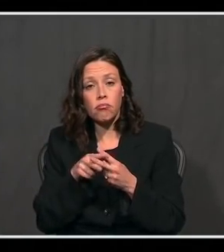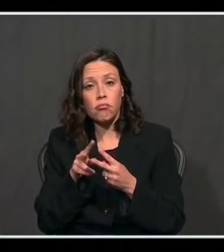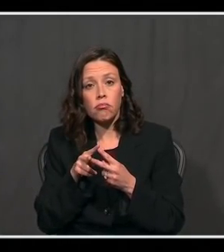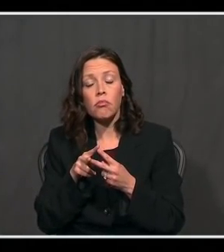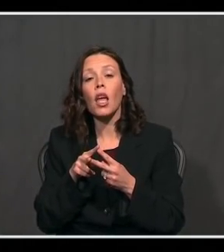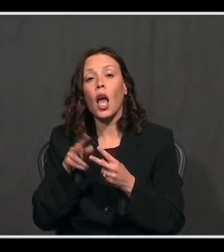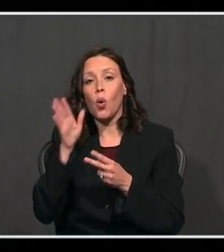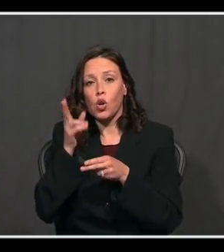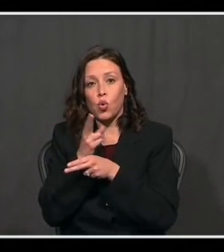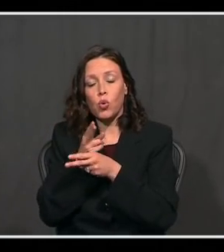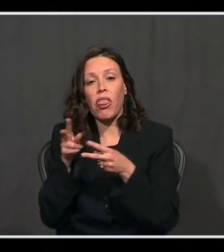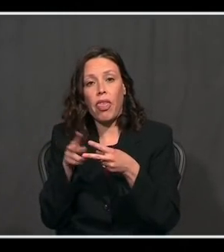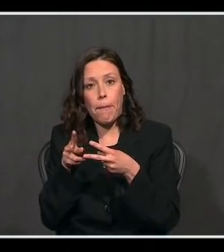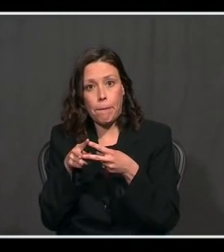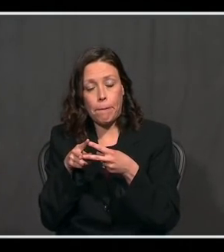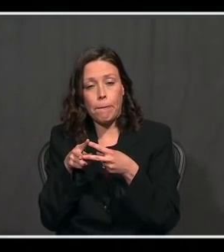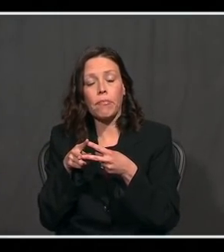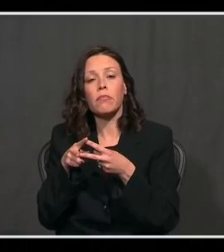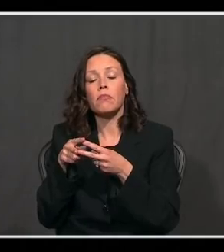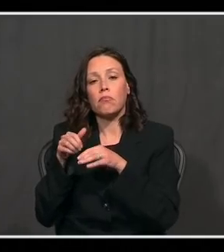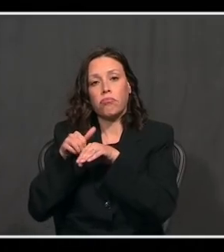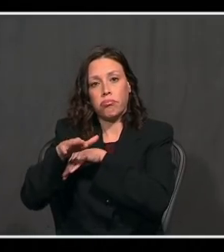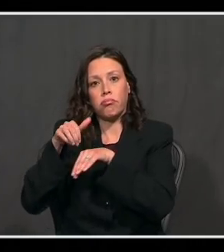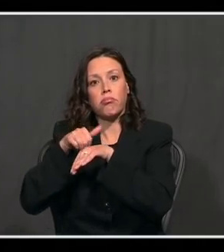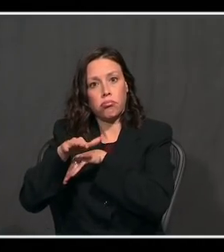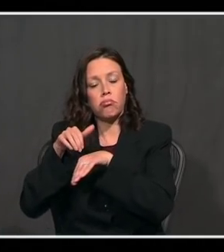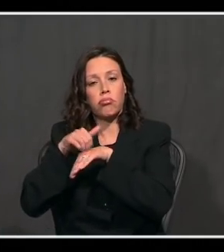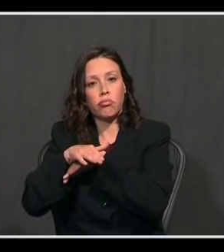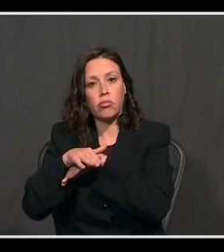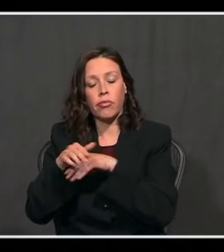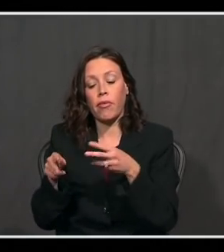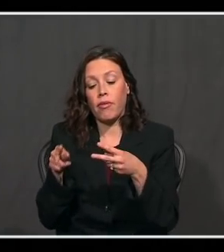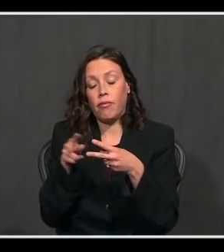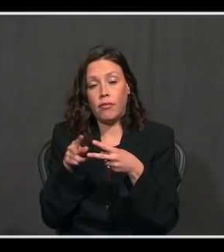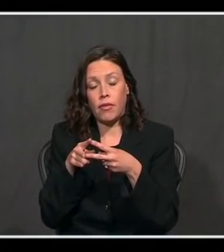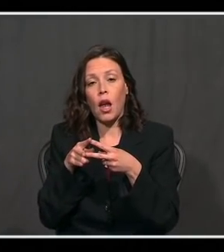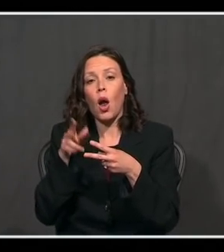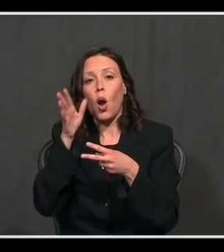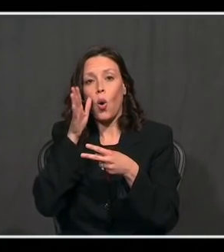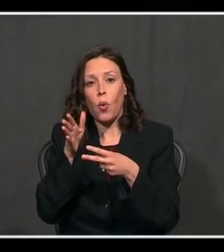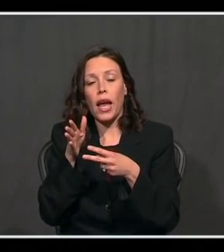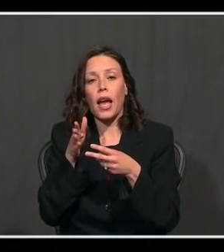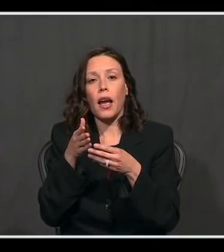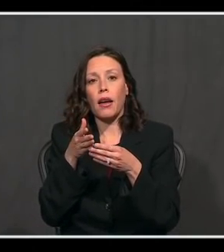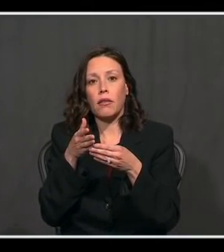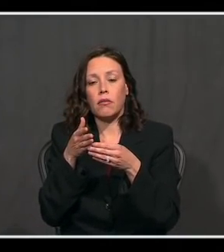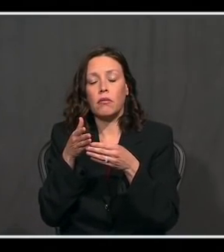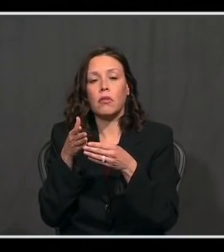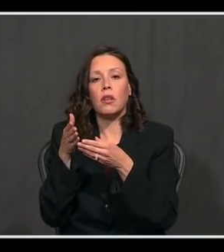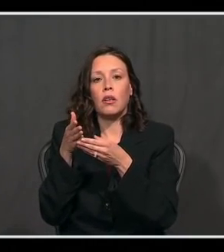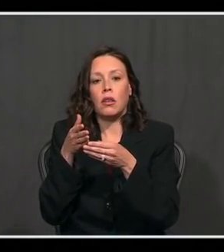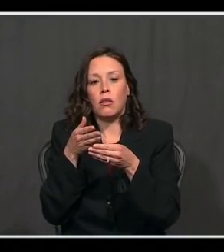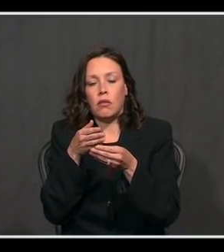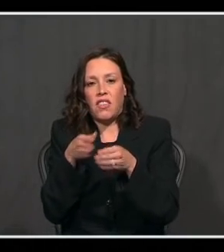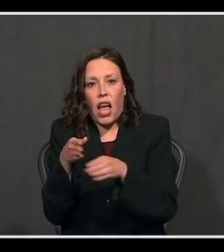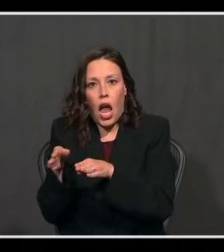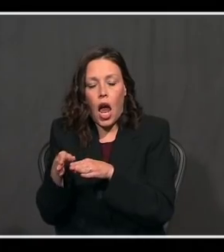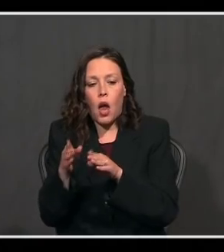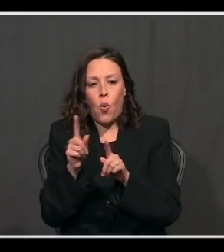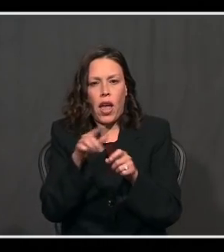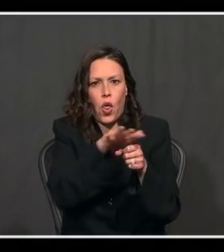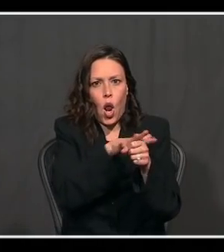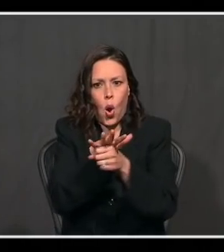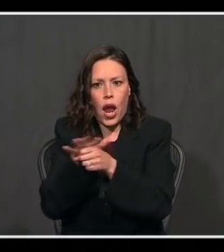will distribute to FedEx and UPS, and FedEx and UPS will break down the vaccine by location and